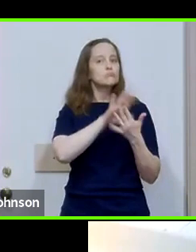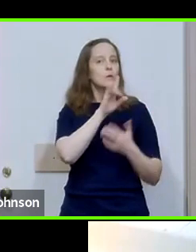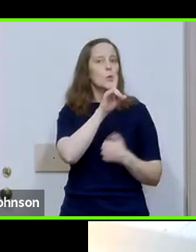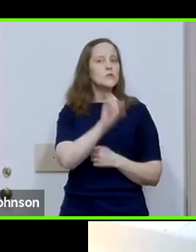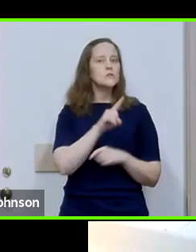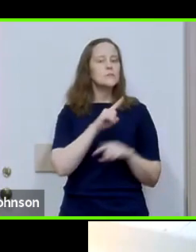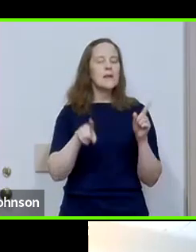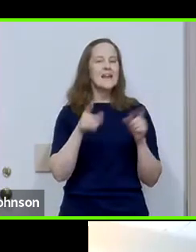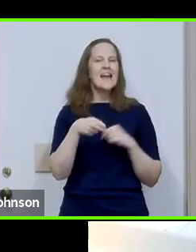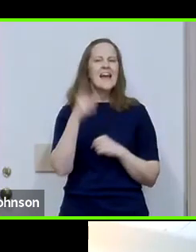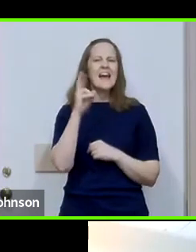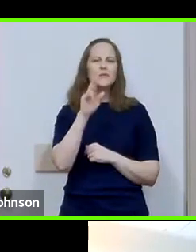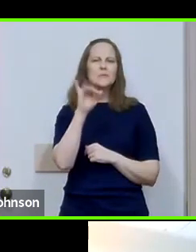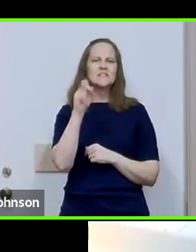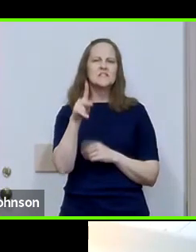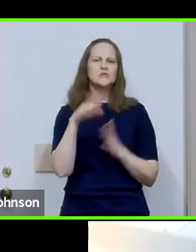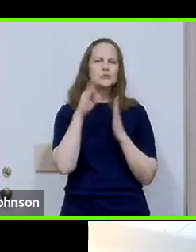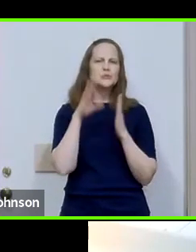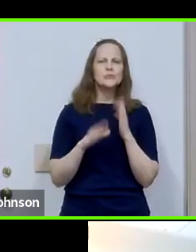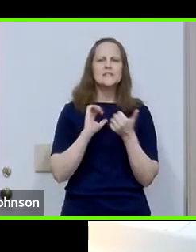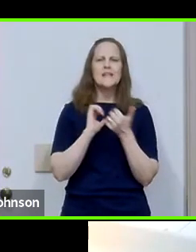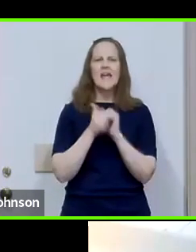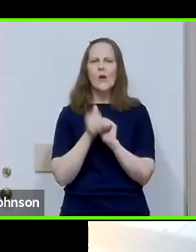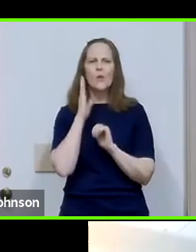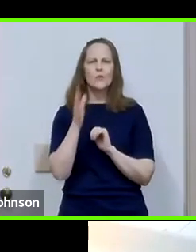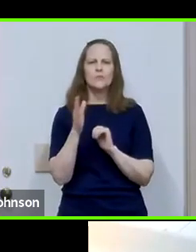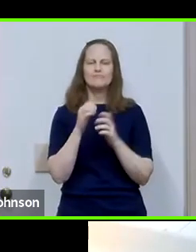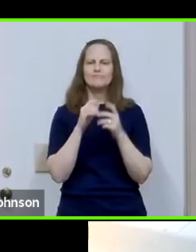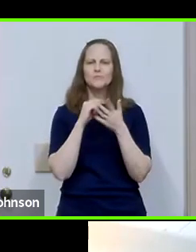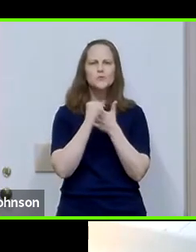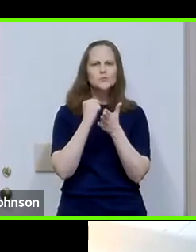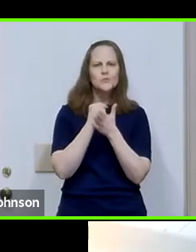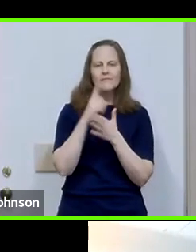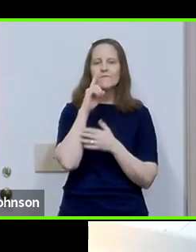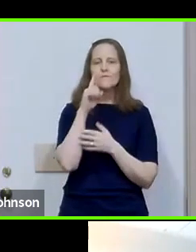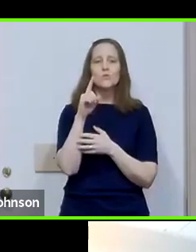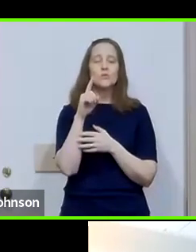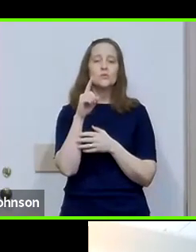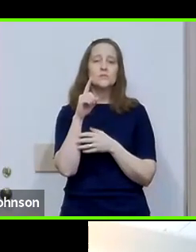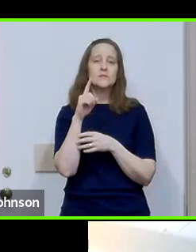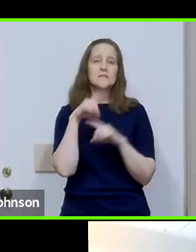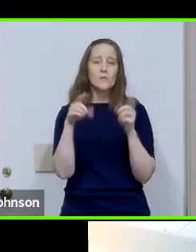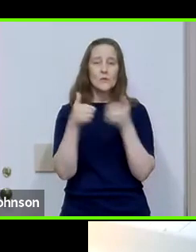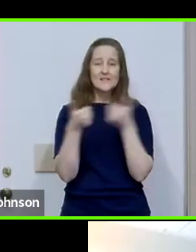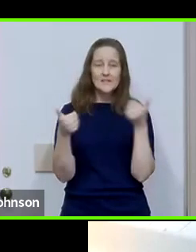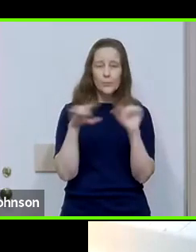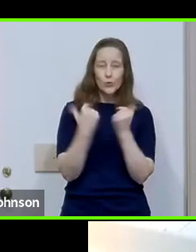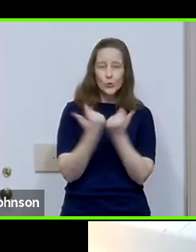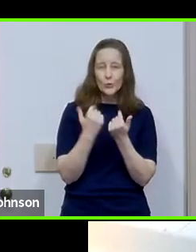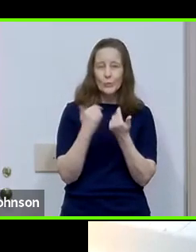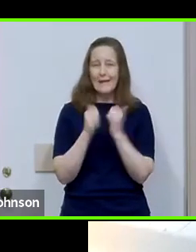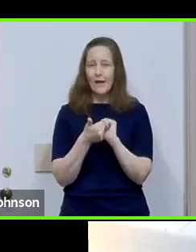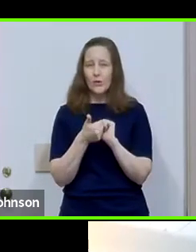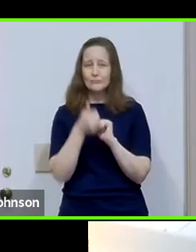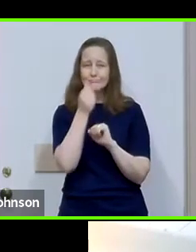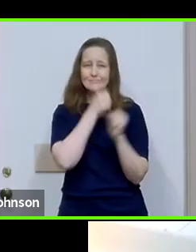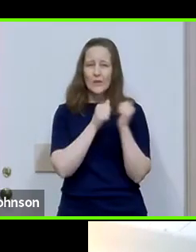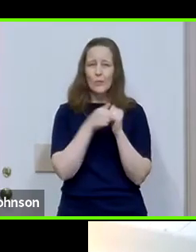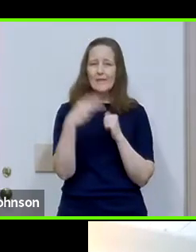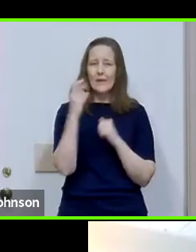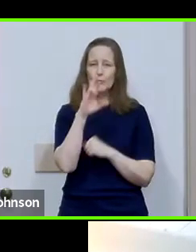about high-risk students and how they might be treated differently or in a separate group, or how you plan to deal with high-risk